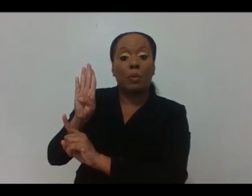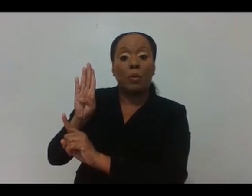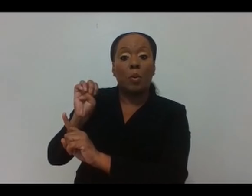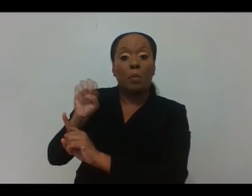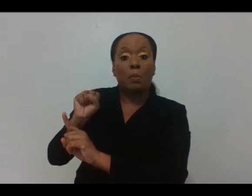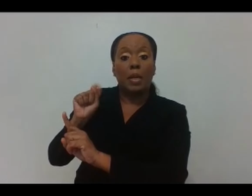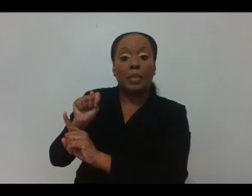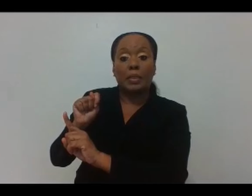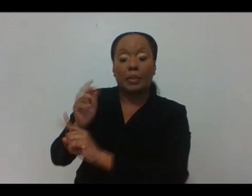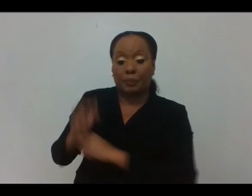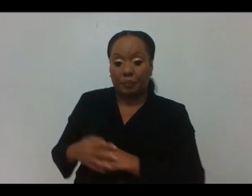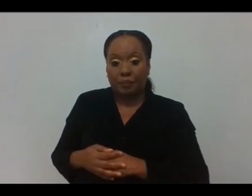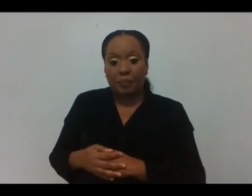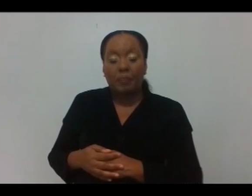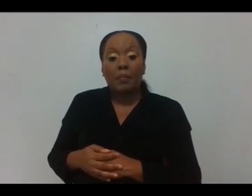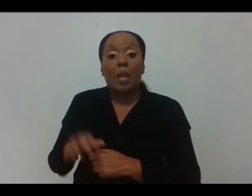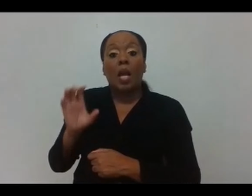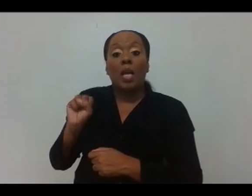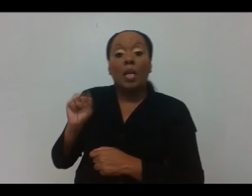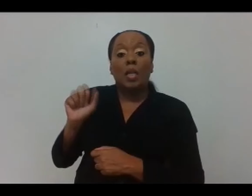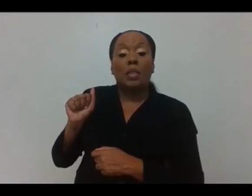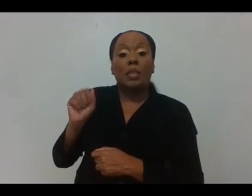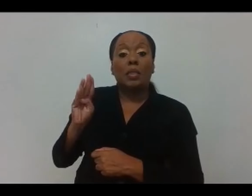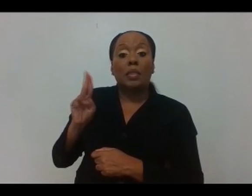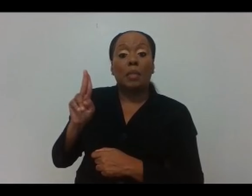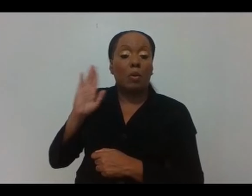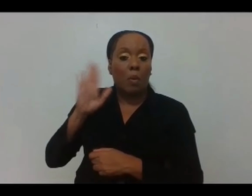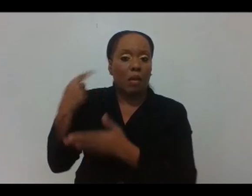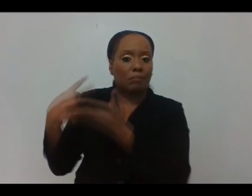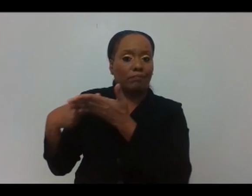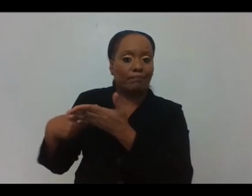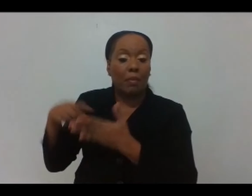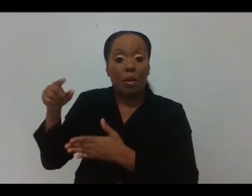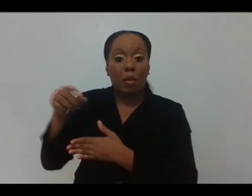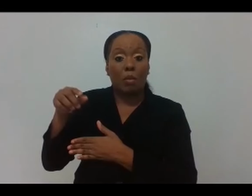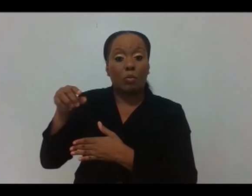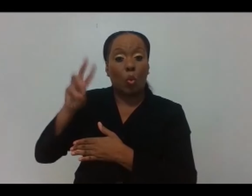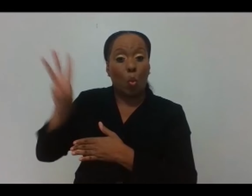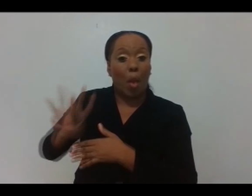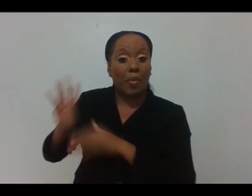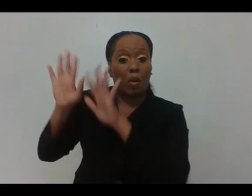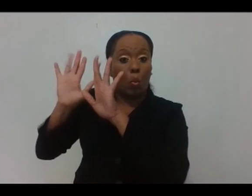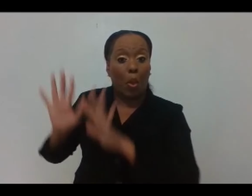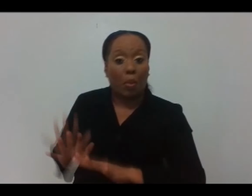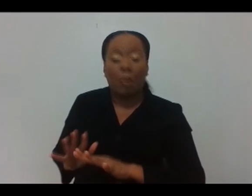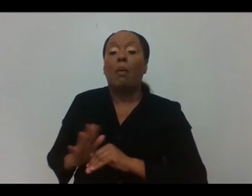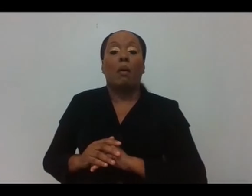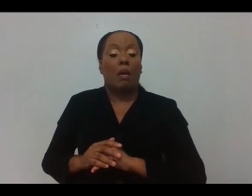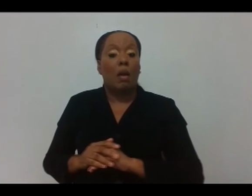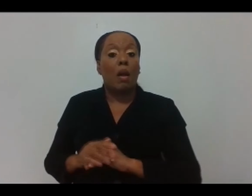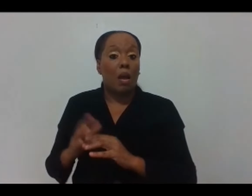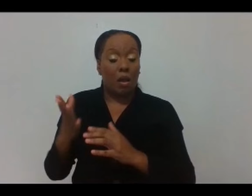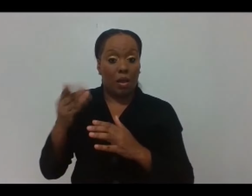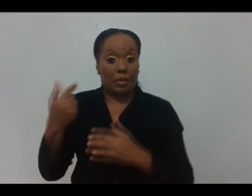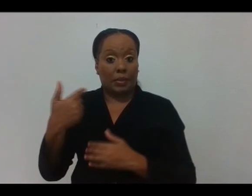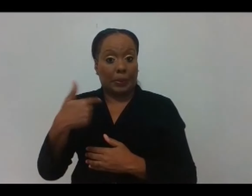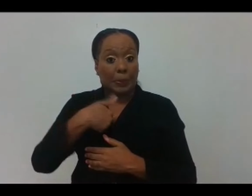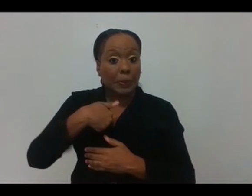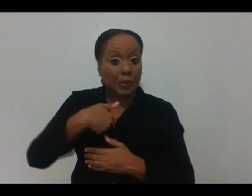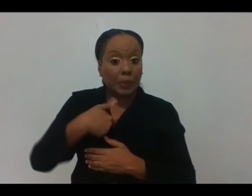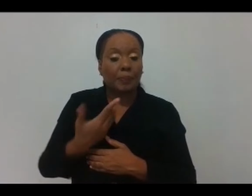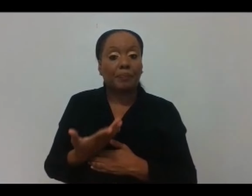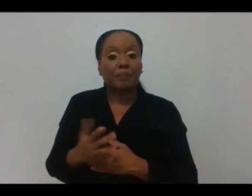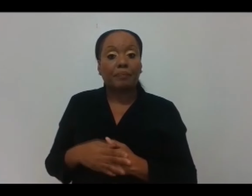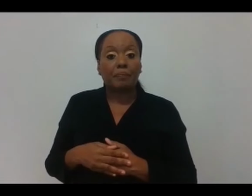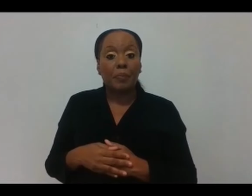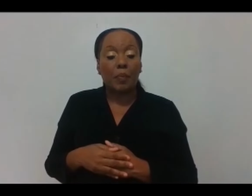Just from my part, Sabu's going to deal mainly with the weather and the Met side of this announcement. From my